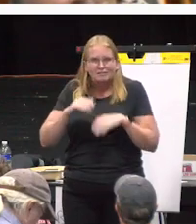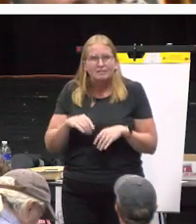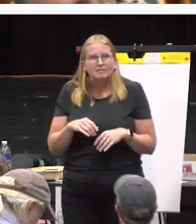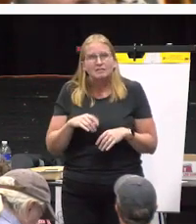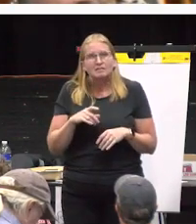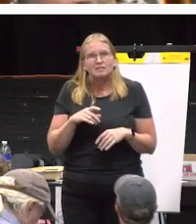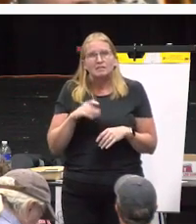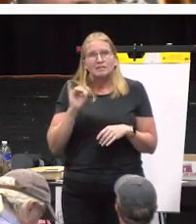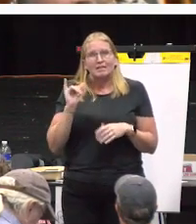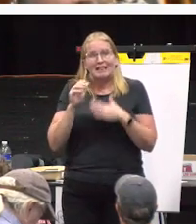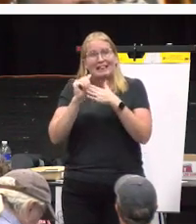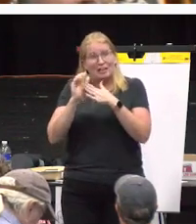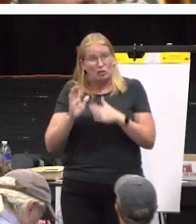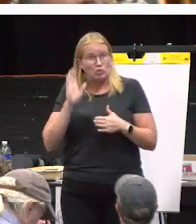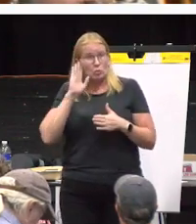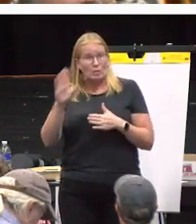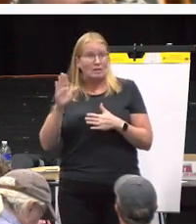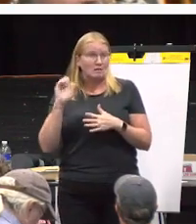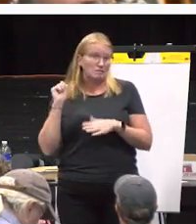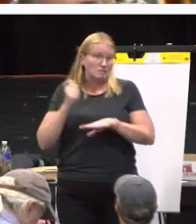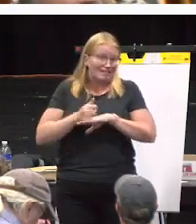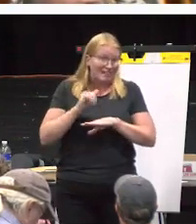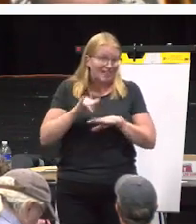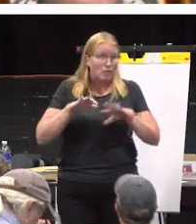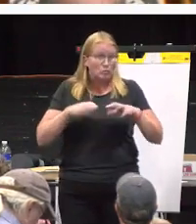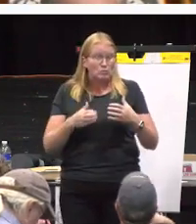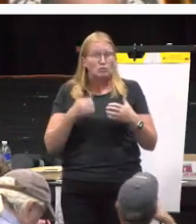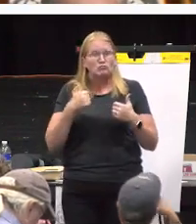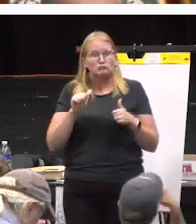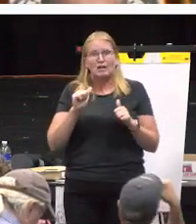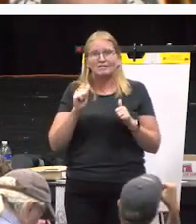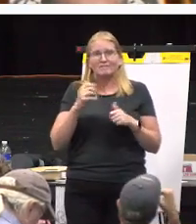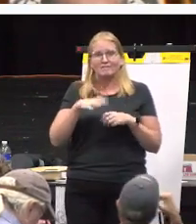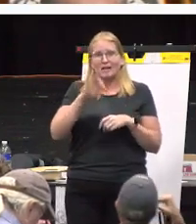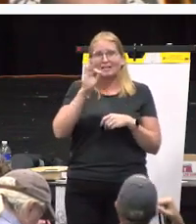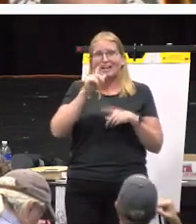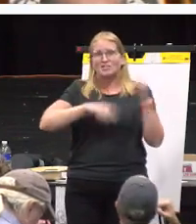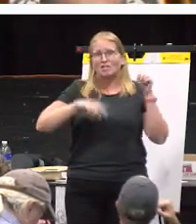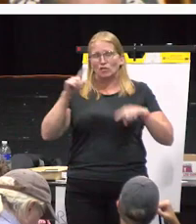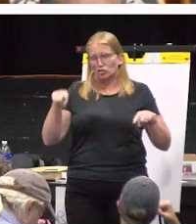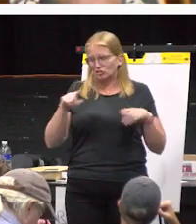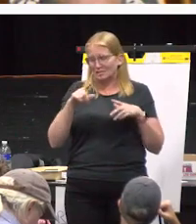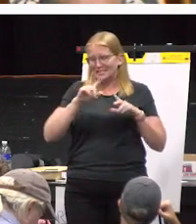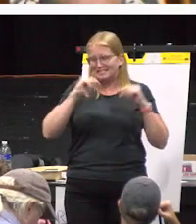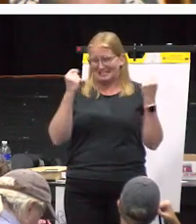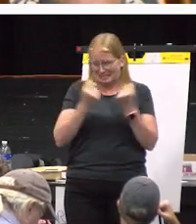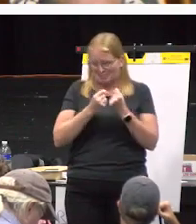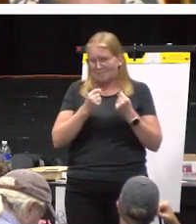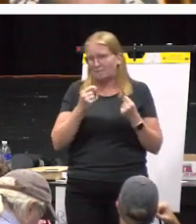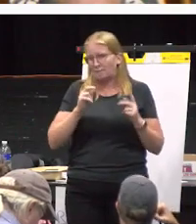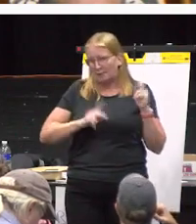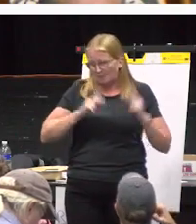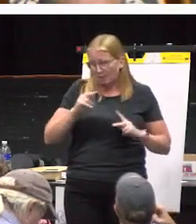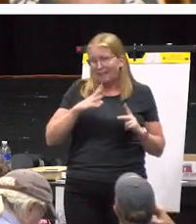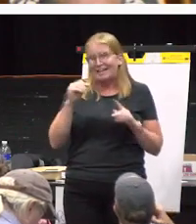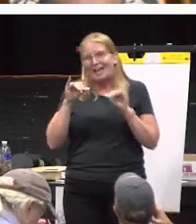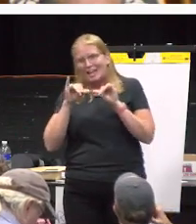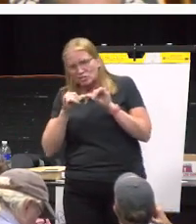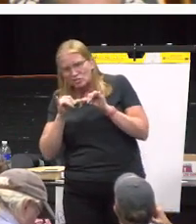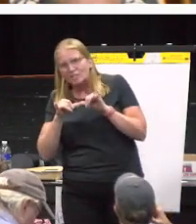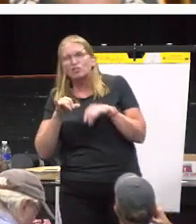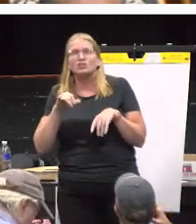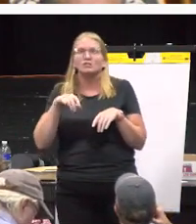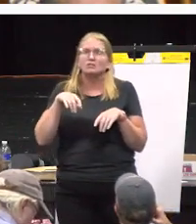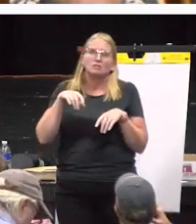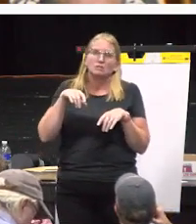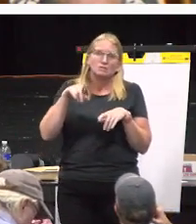the convener of a visionary and diverse leadership team of citizens informed by engineers,